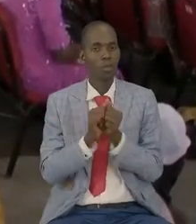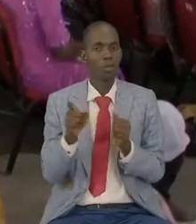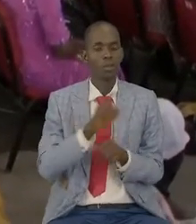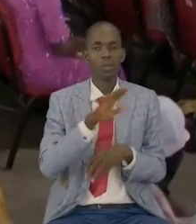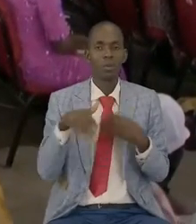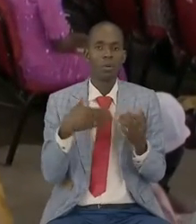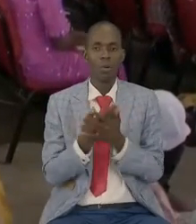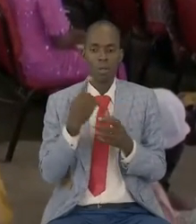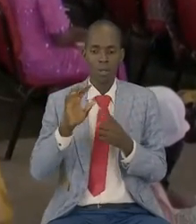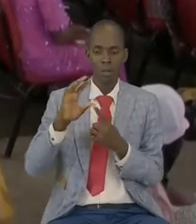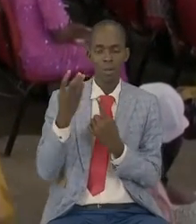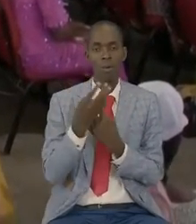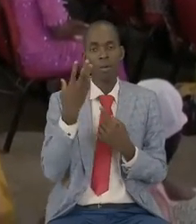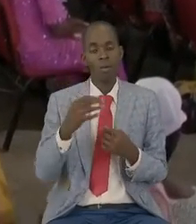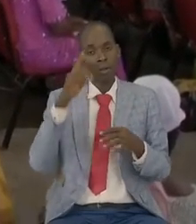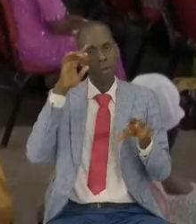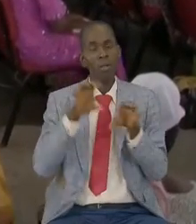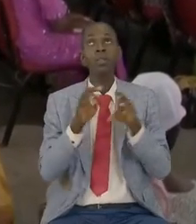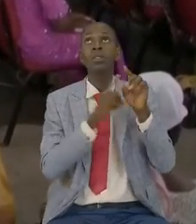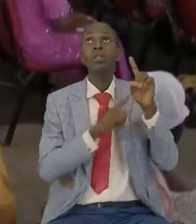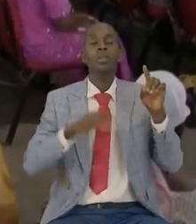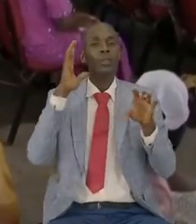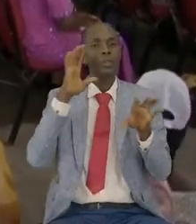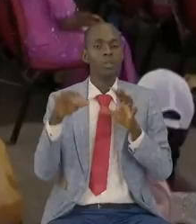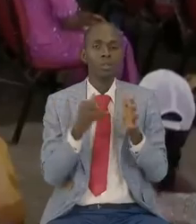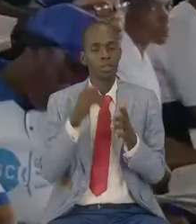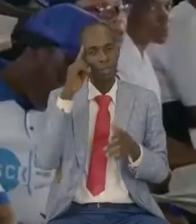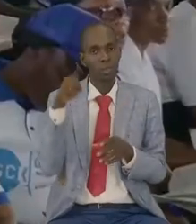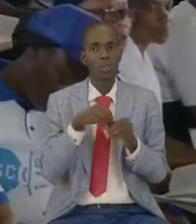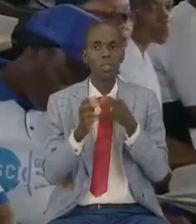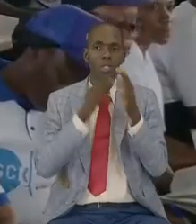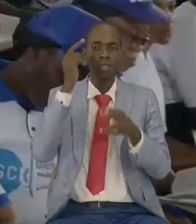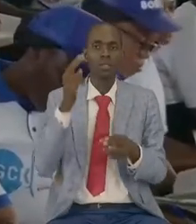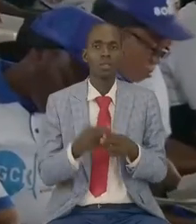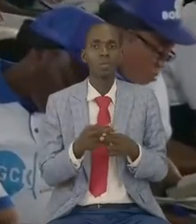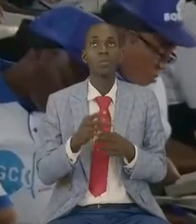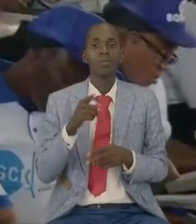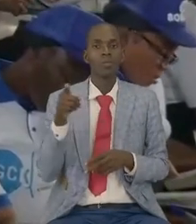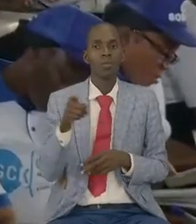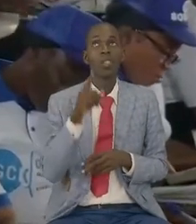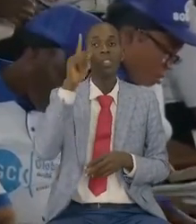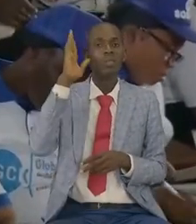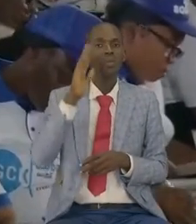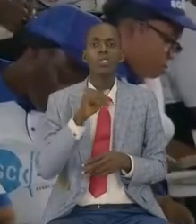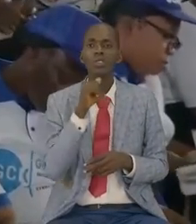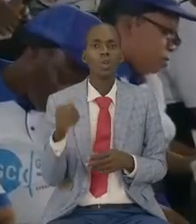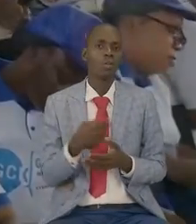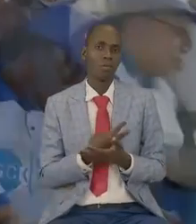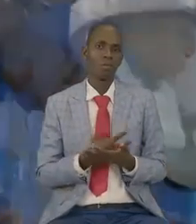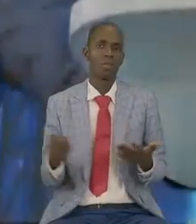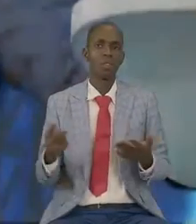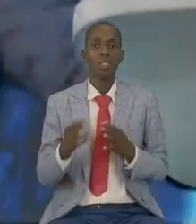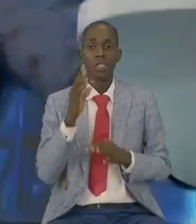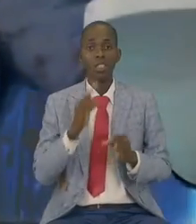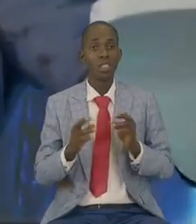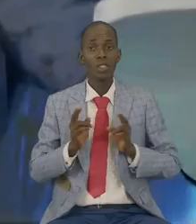of the covenant, the Lord will fulfill for you. He will not fail. If human